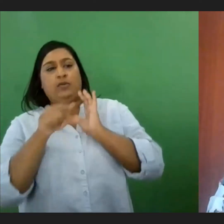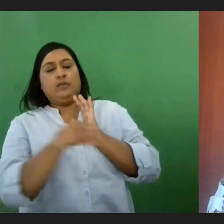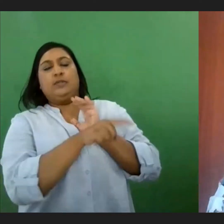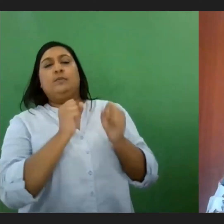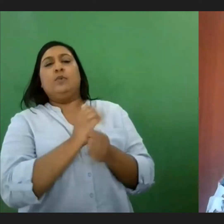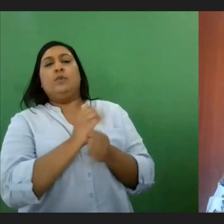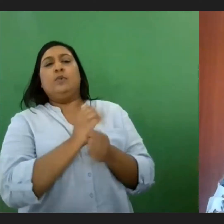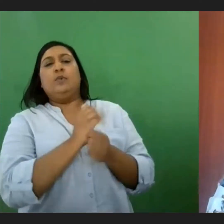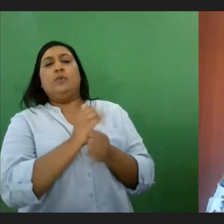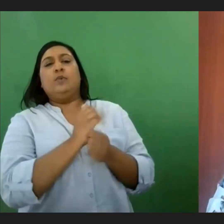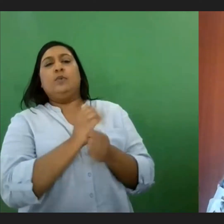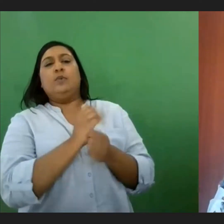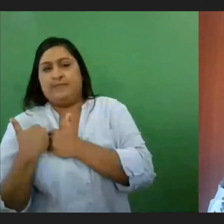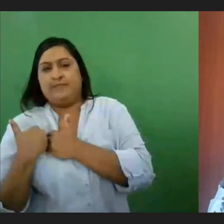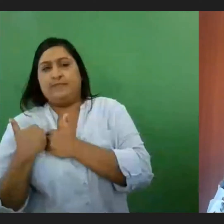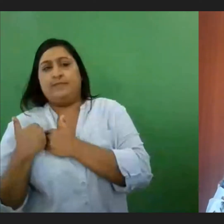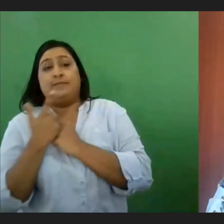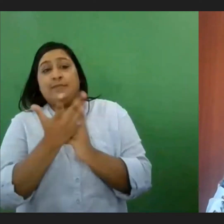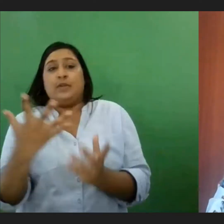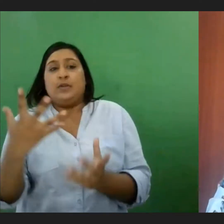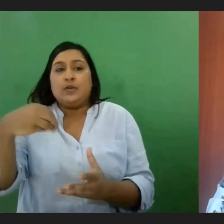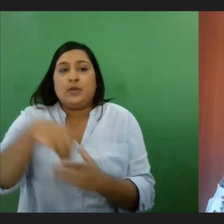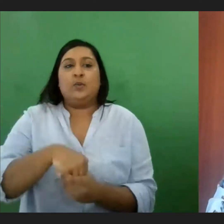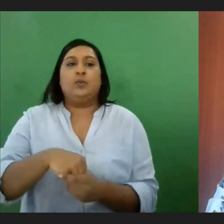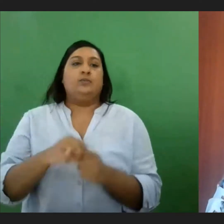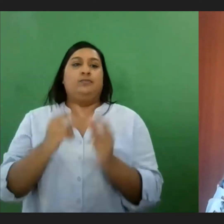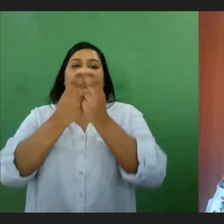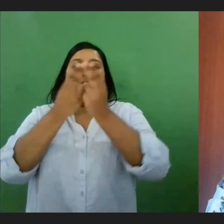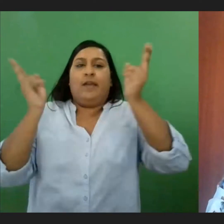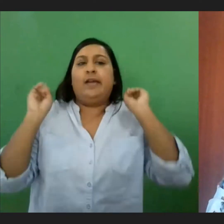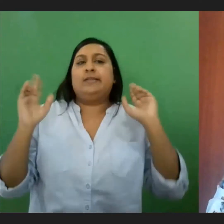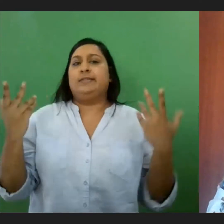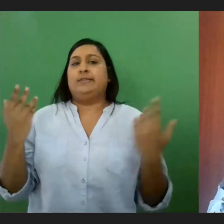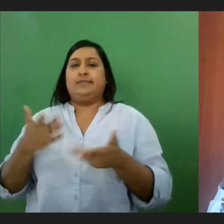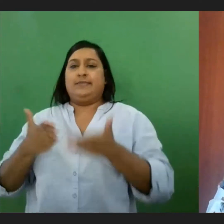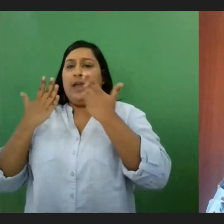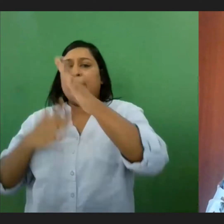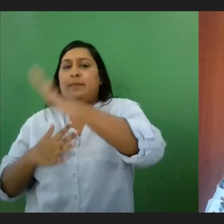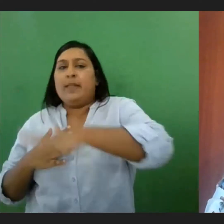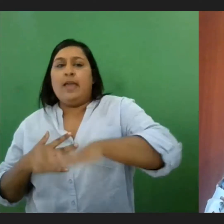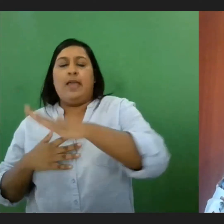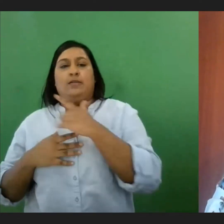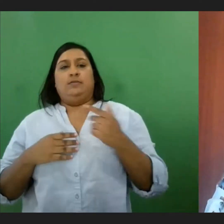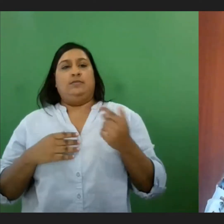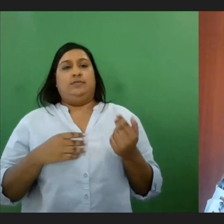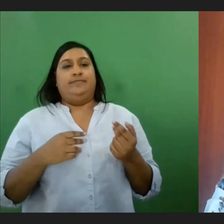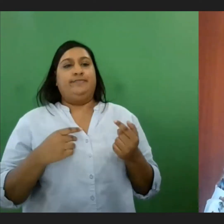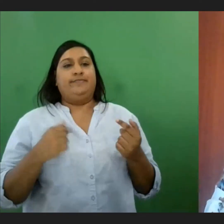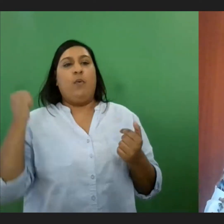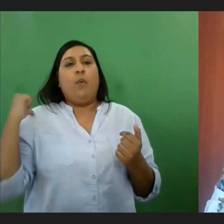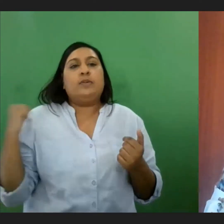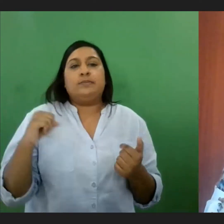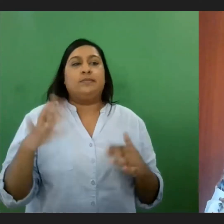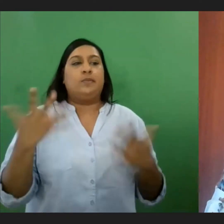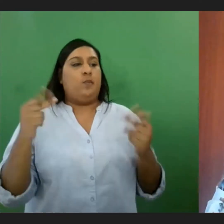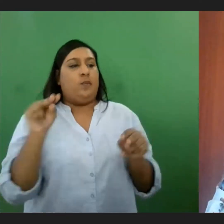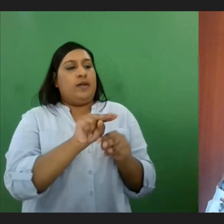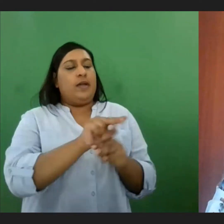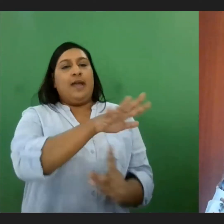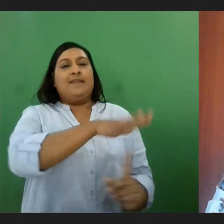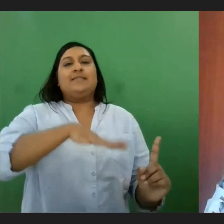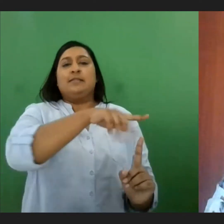including in institutional settings and in residential care facilities. It must also be ensured